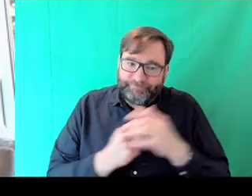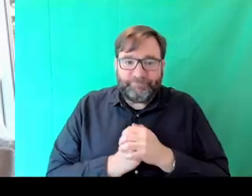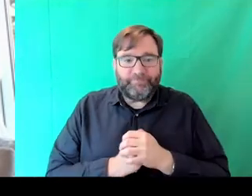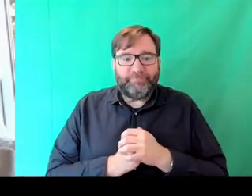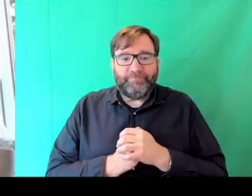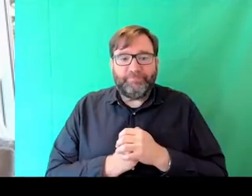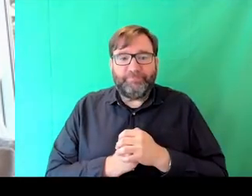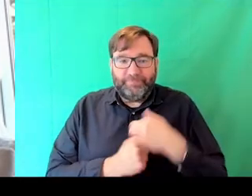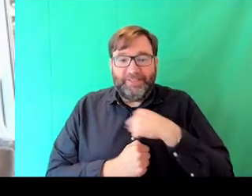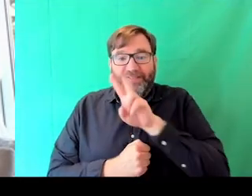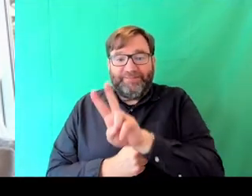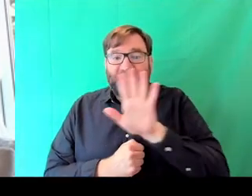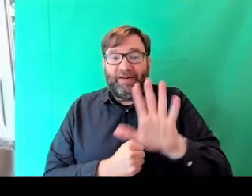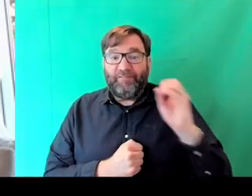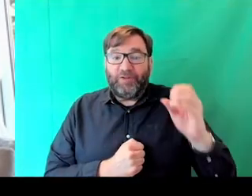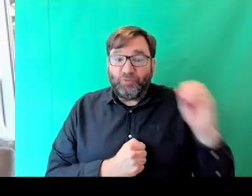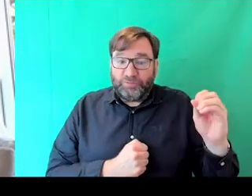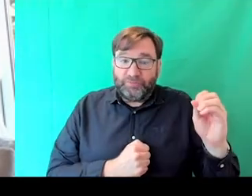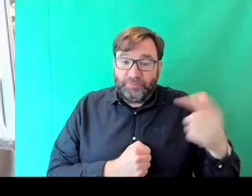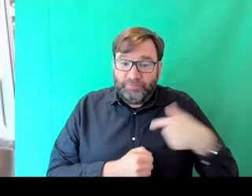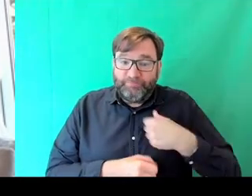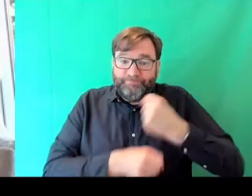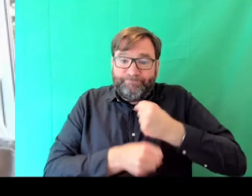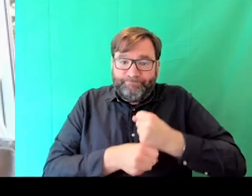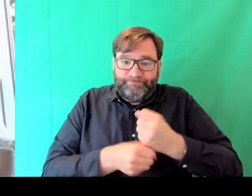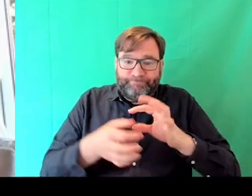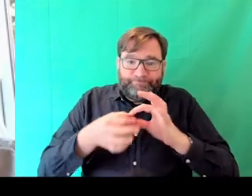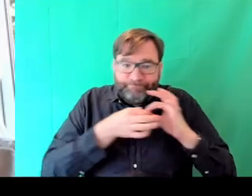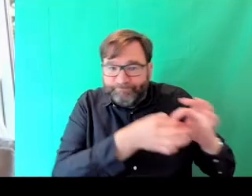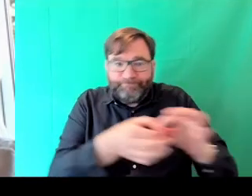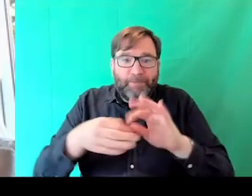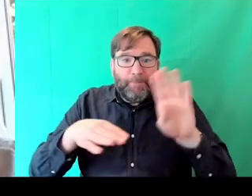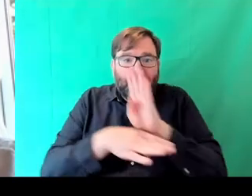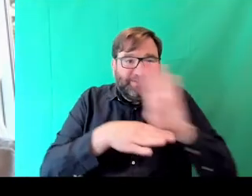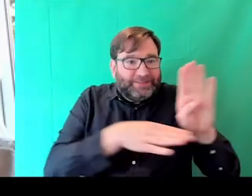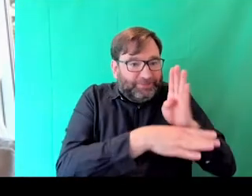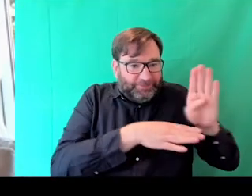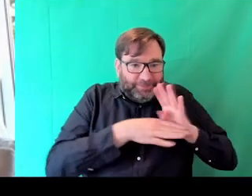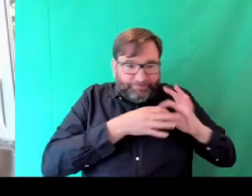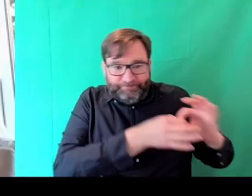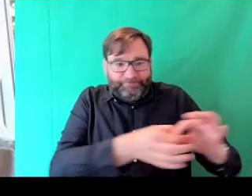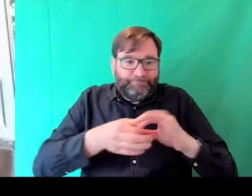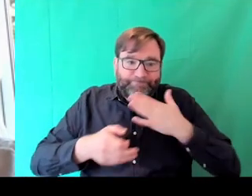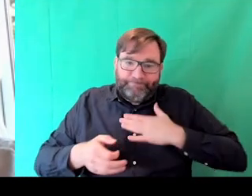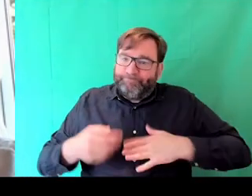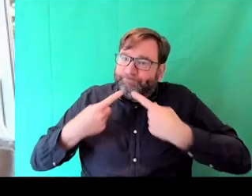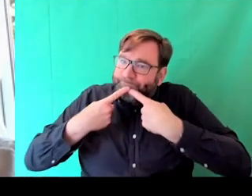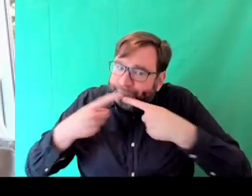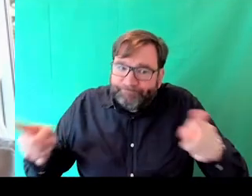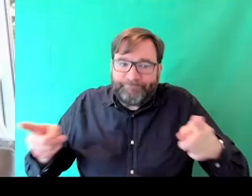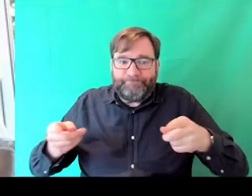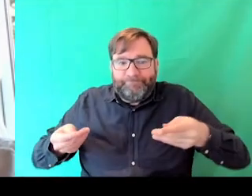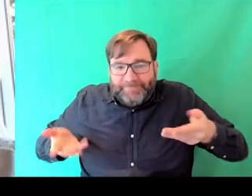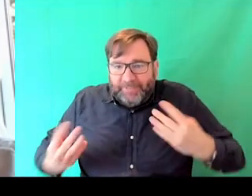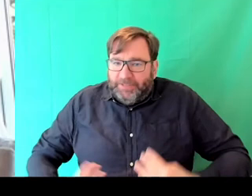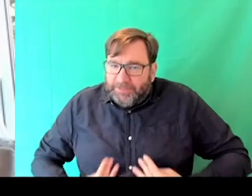to people with disabilities. And that's not just their employees, but their customer bases, their leadership, basically all stakeholder groups